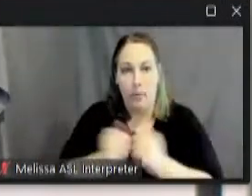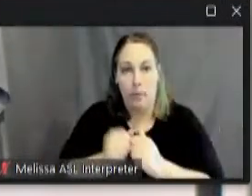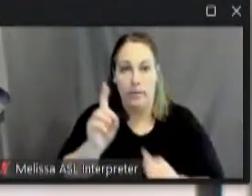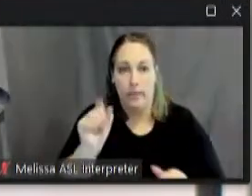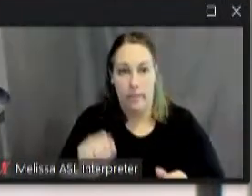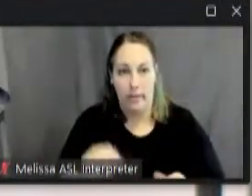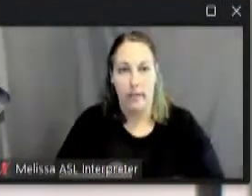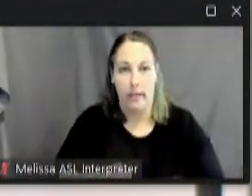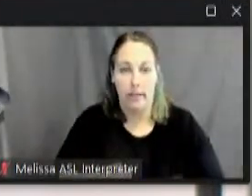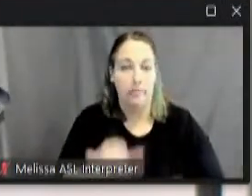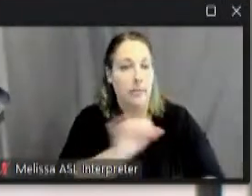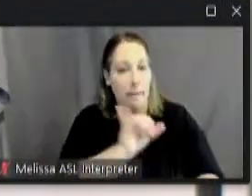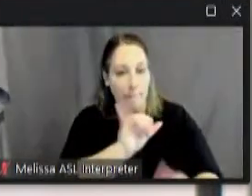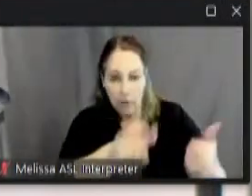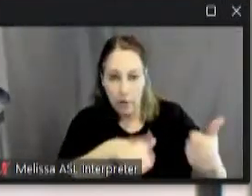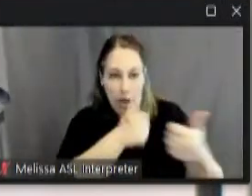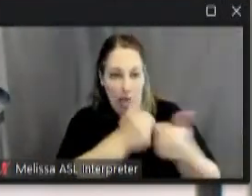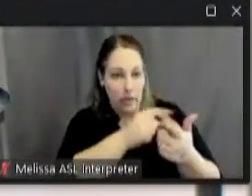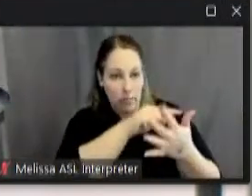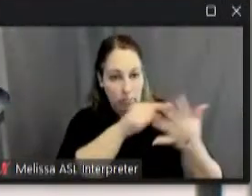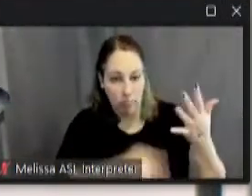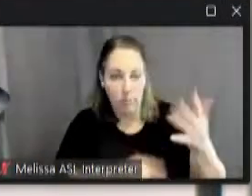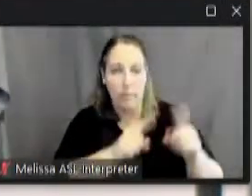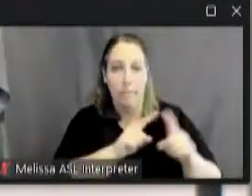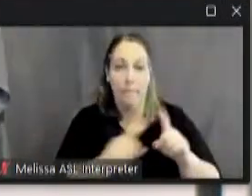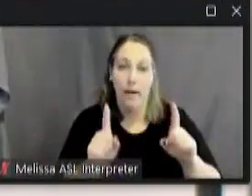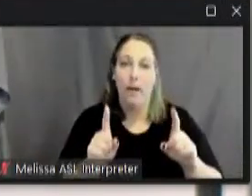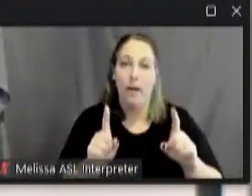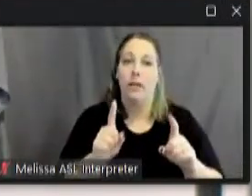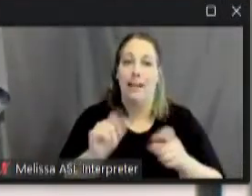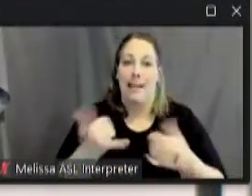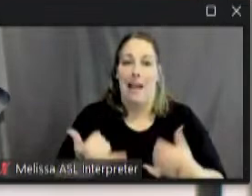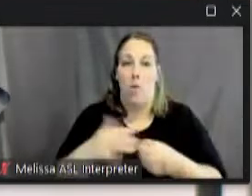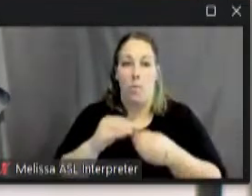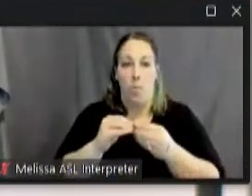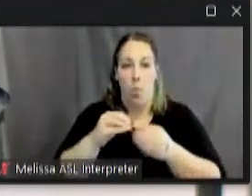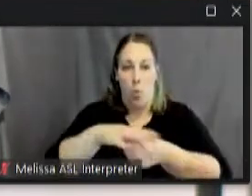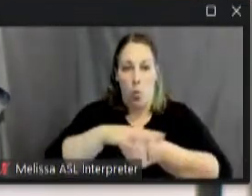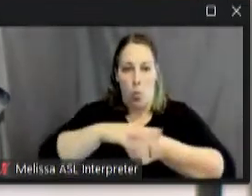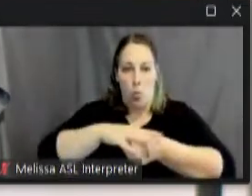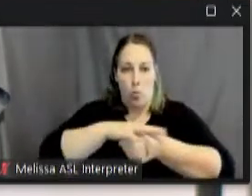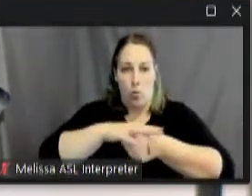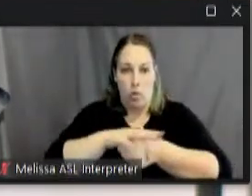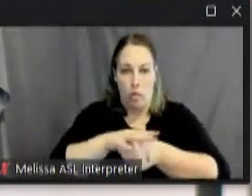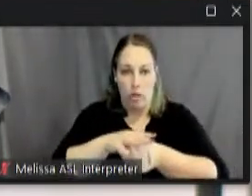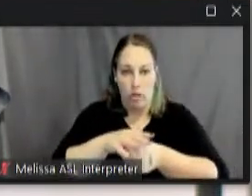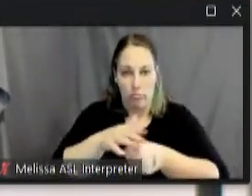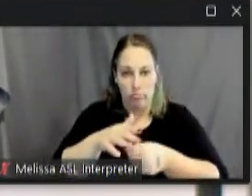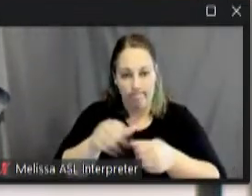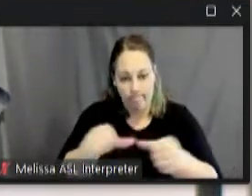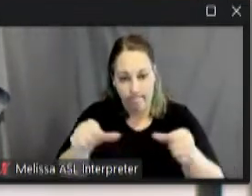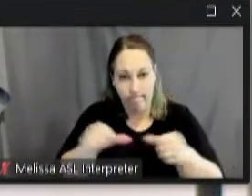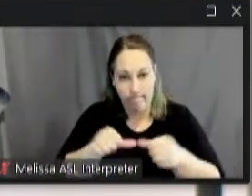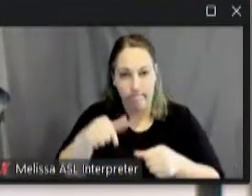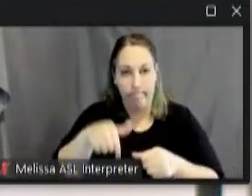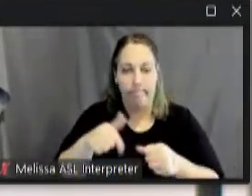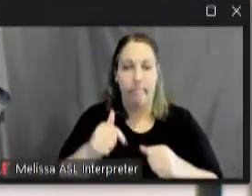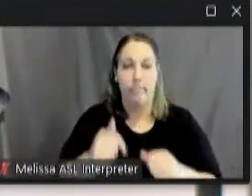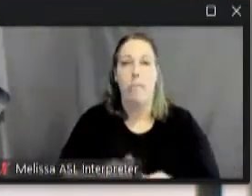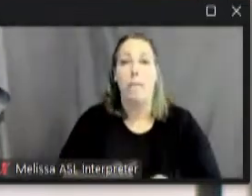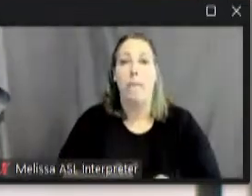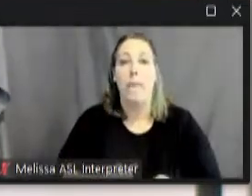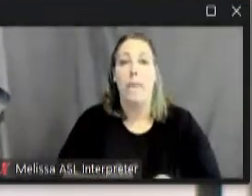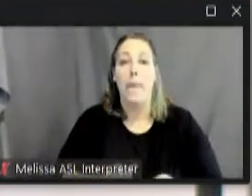but this time at a local level. And then the executive secretary,